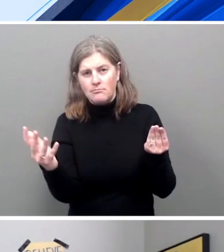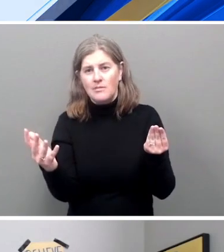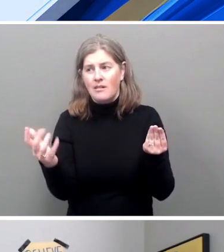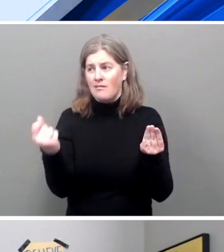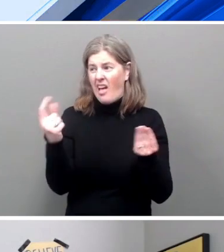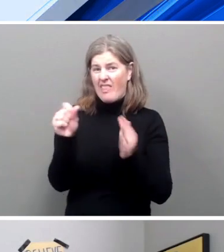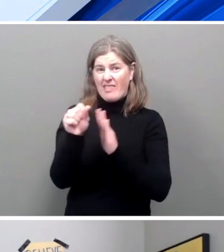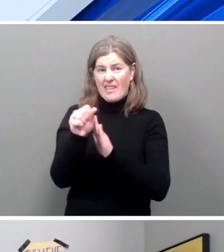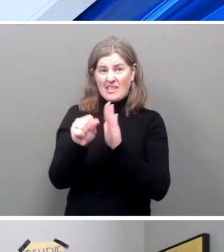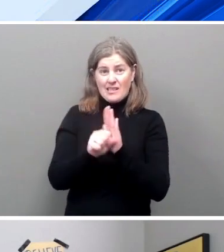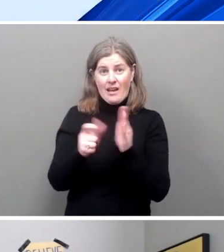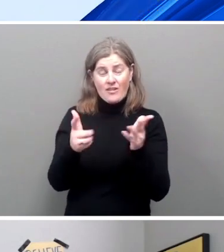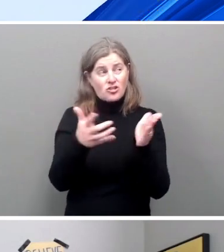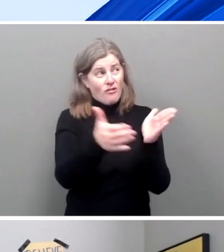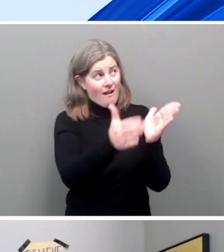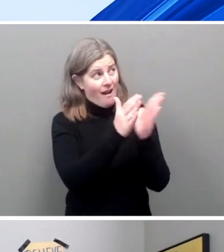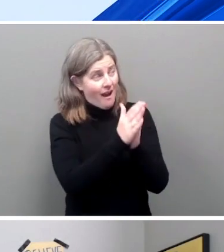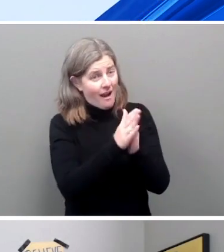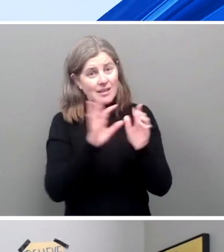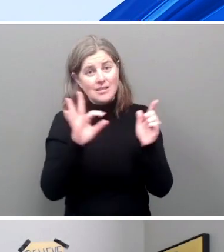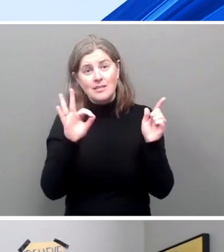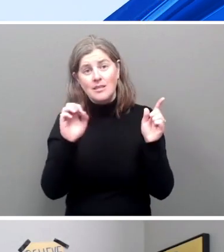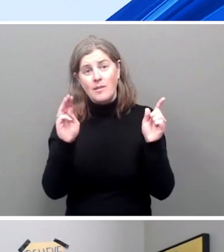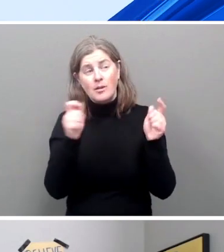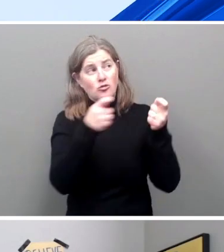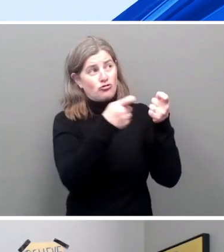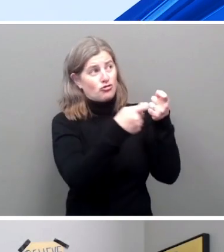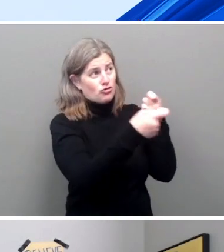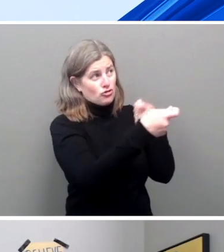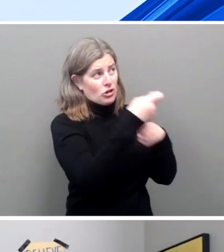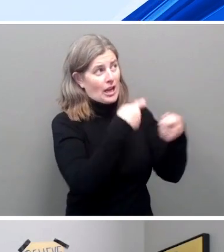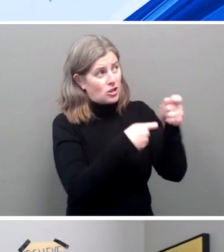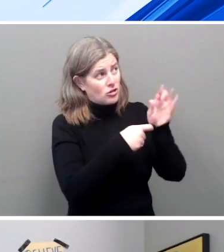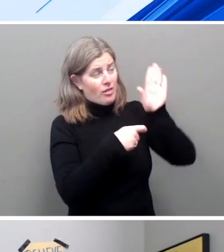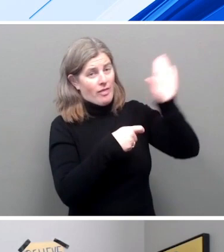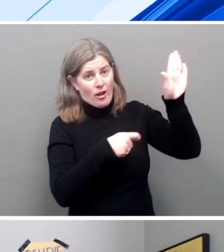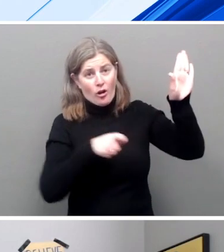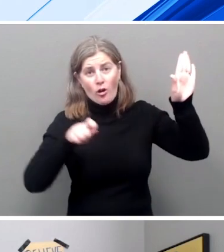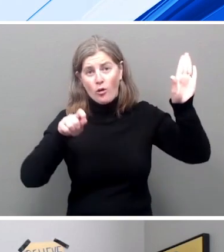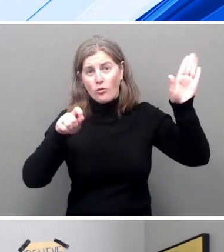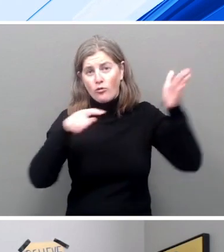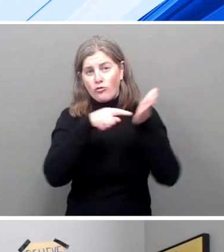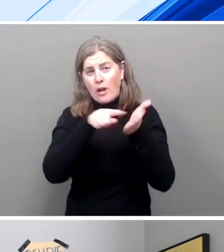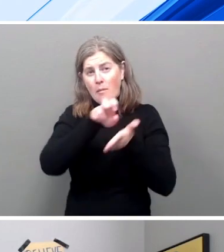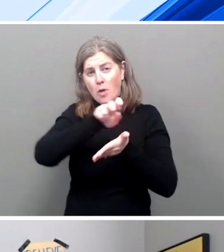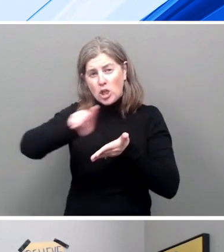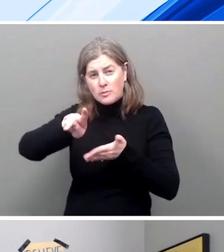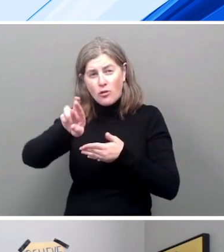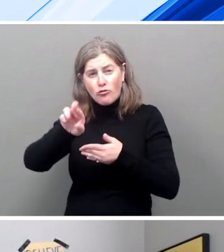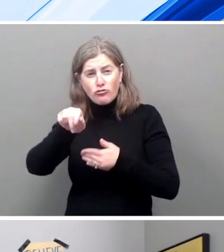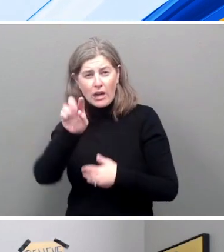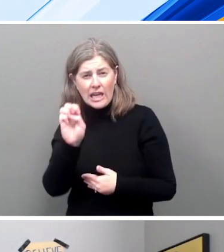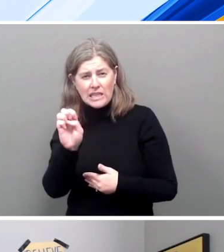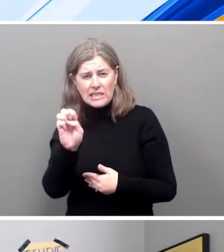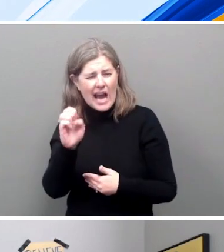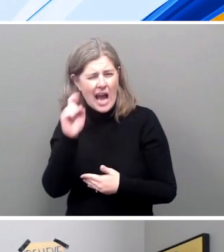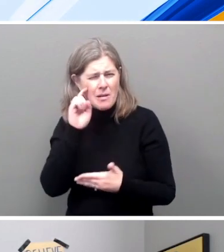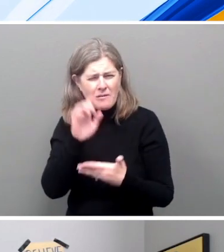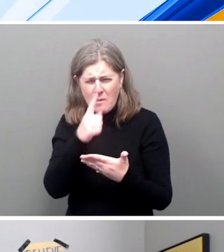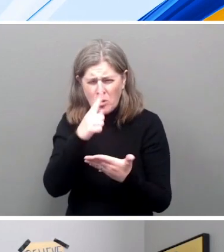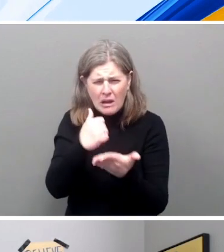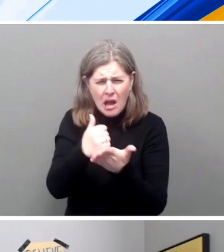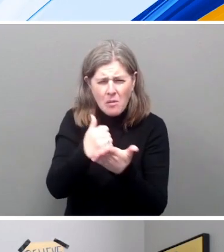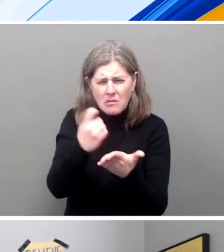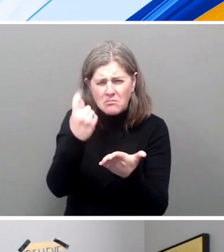has asked FEMA to change its reimbursement rates for, maybe you can even help me understand